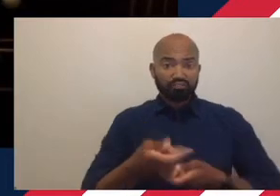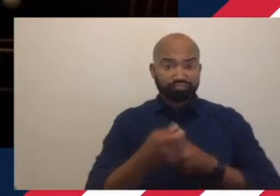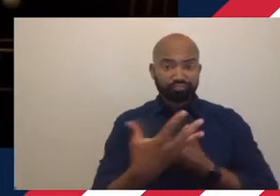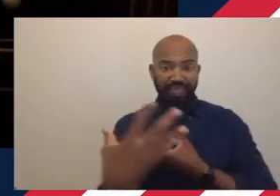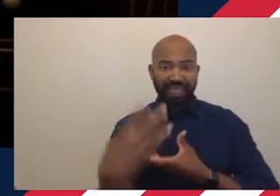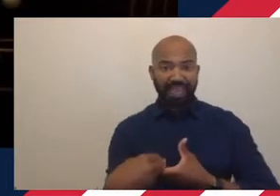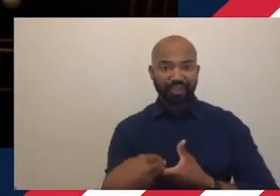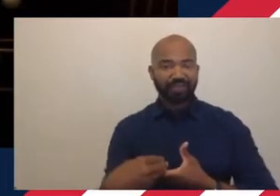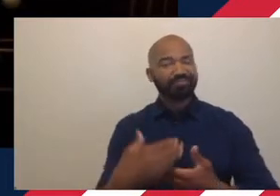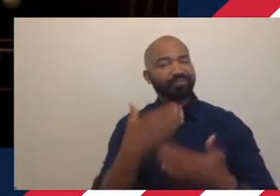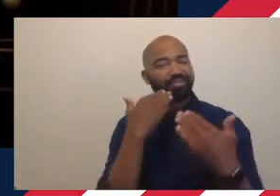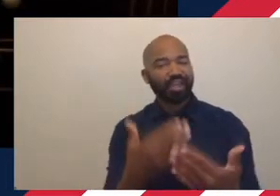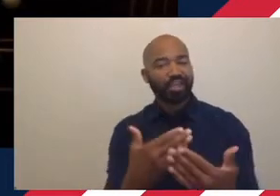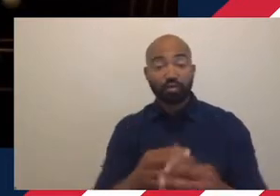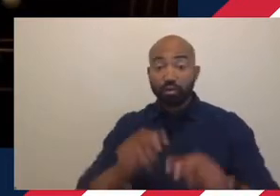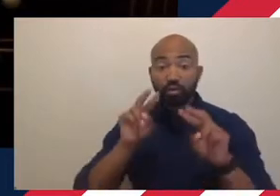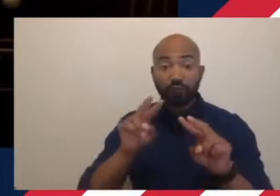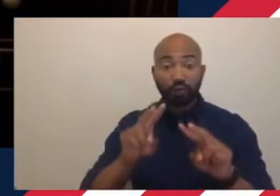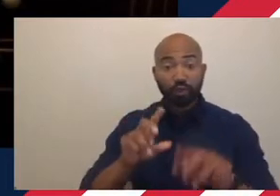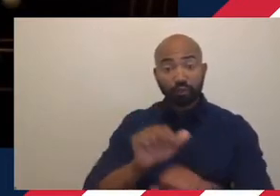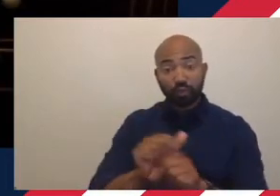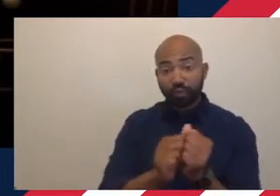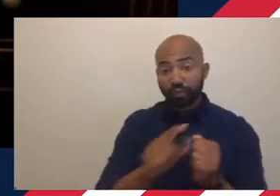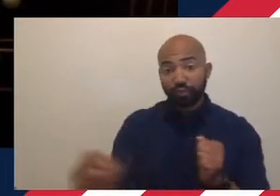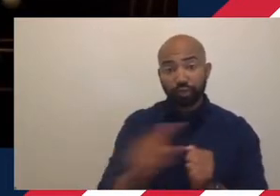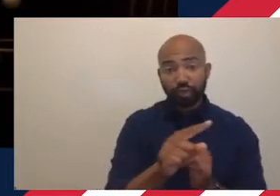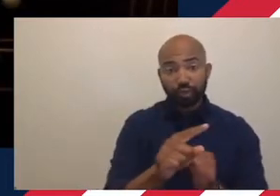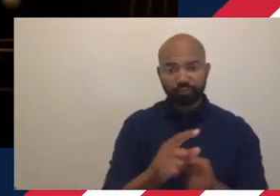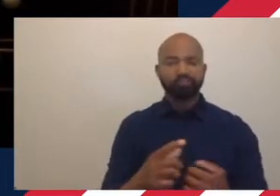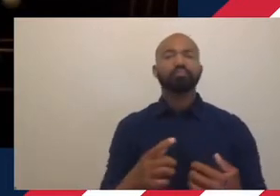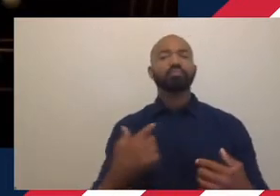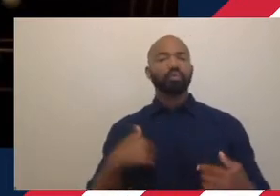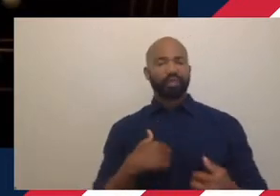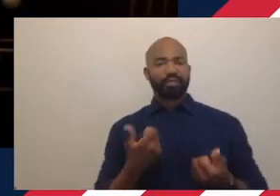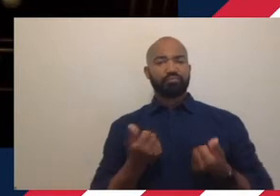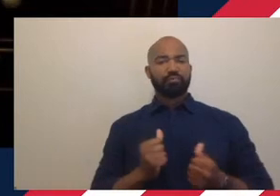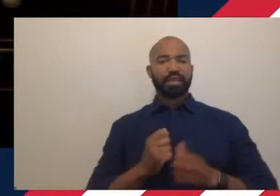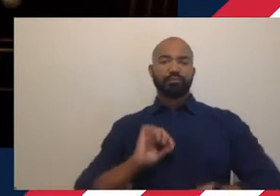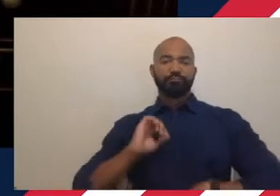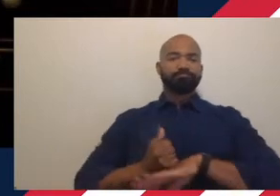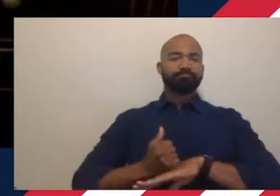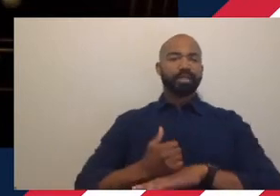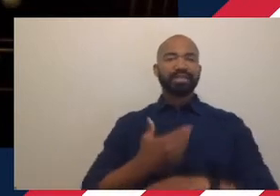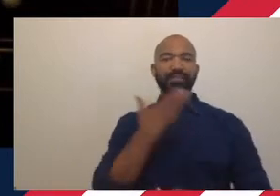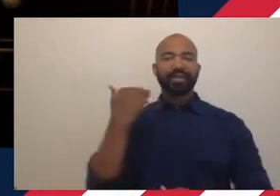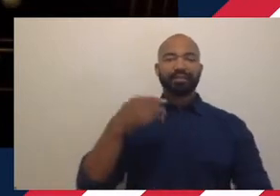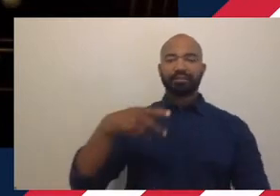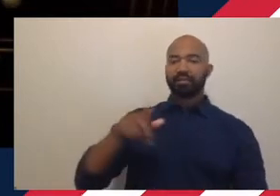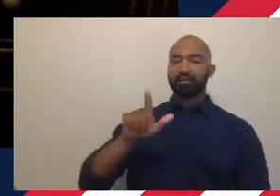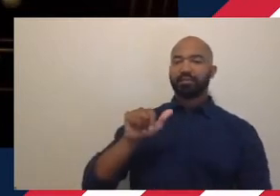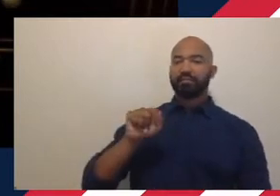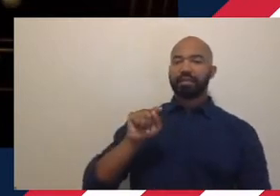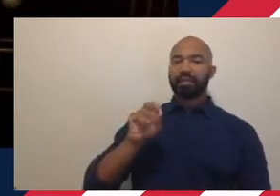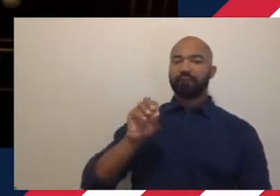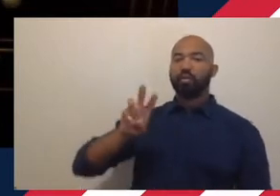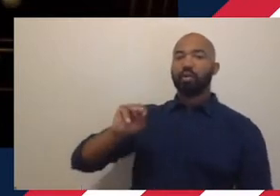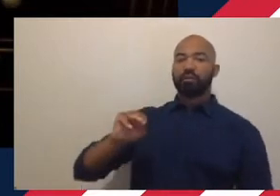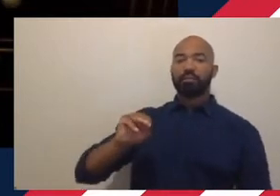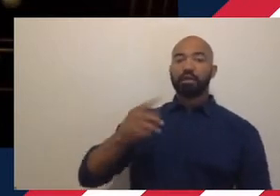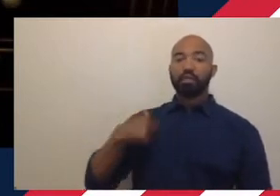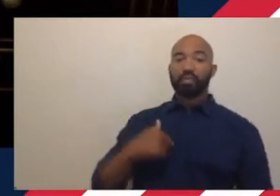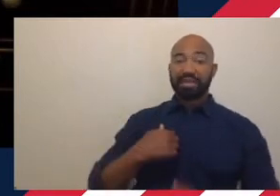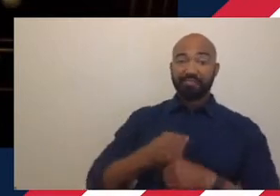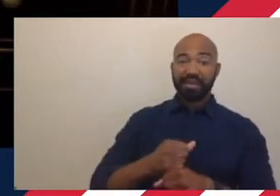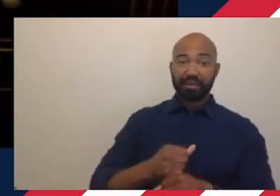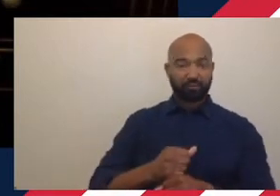forward to working with you as we work to ensure the platform that we create reflects our shared